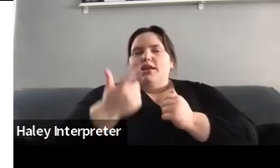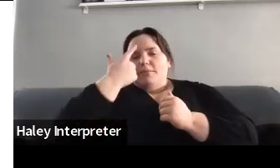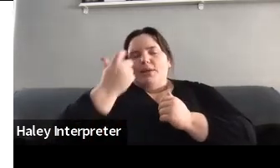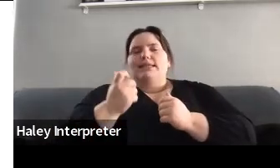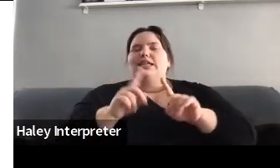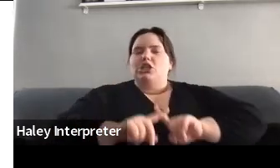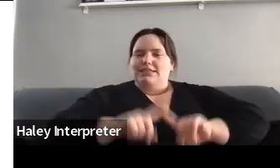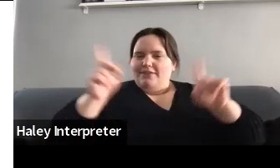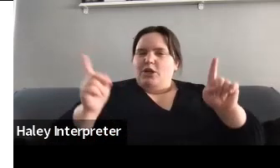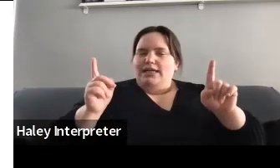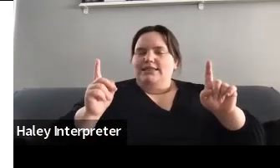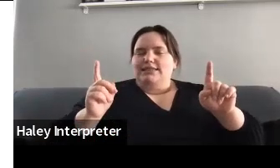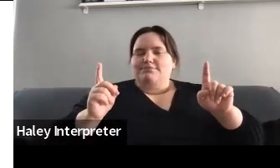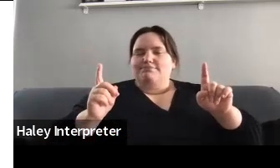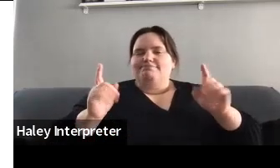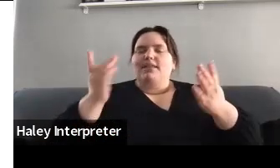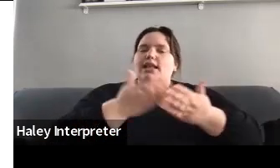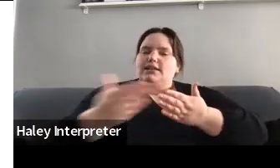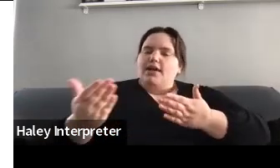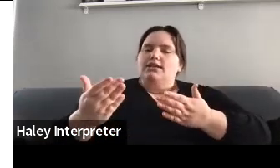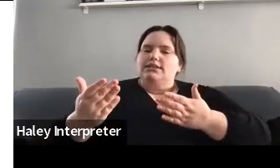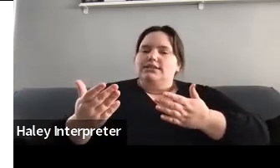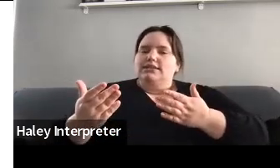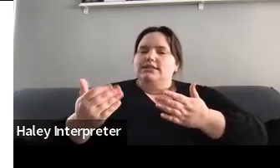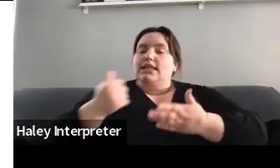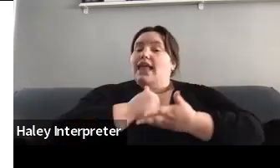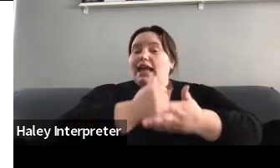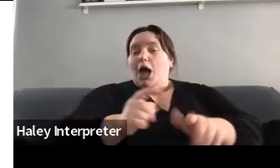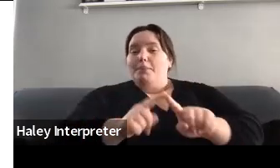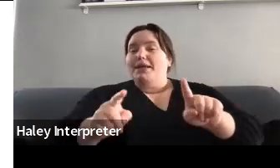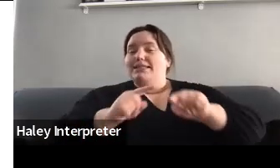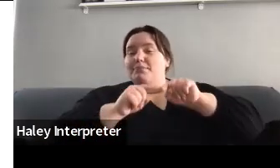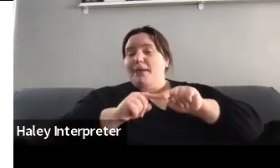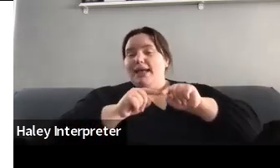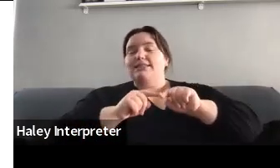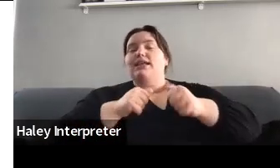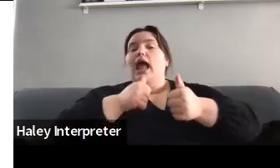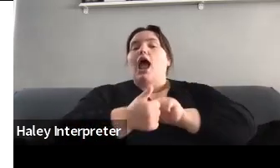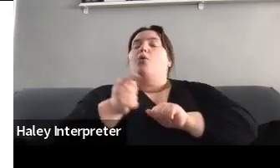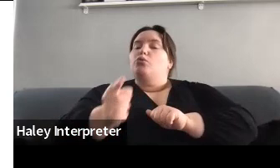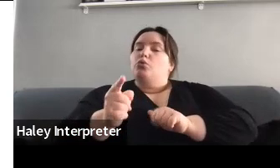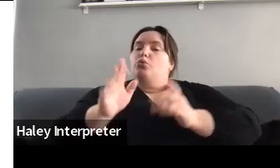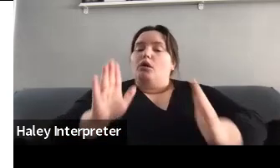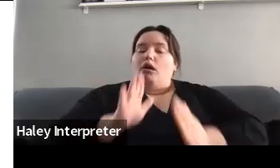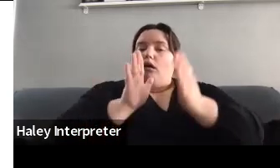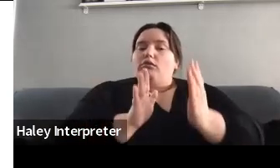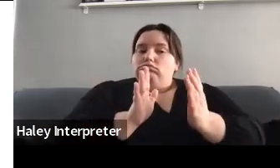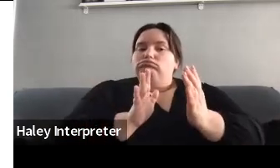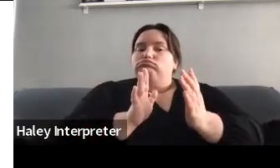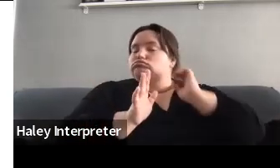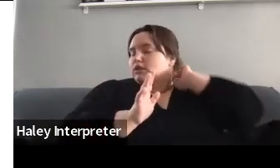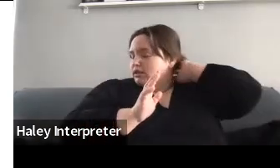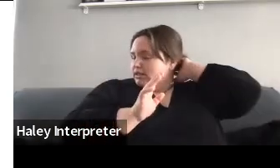different devices that help, but it kind of depends on how you are facing and how